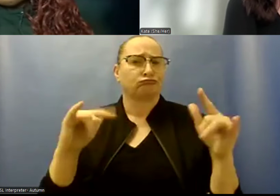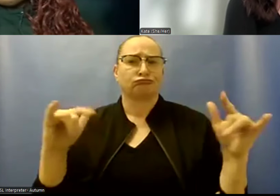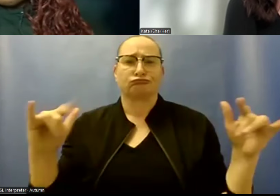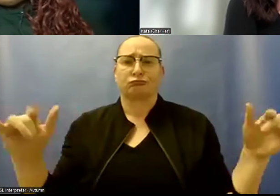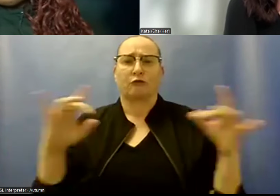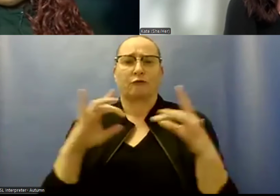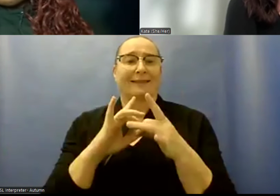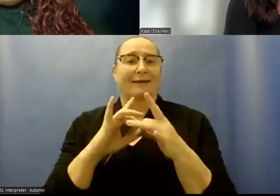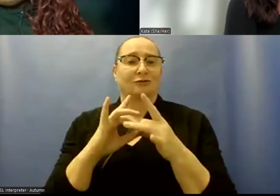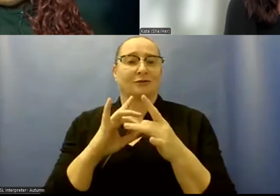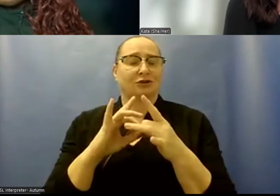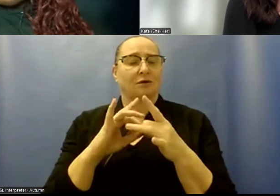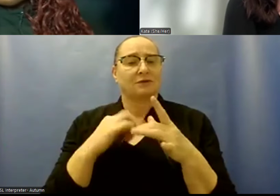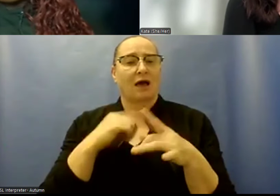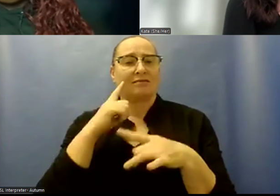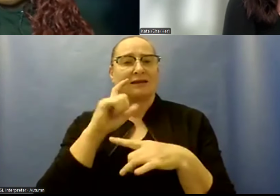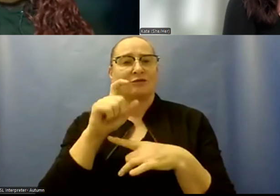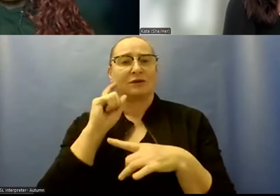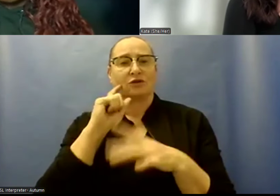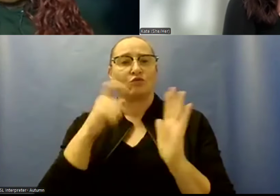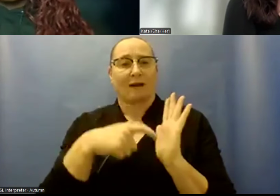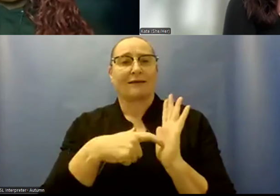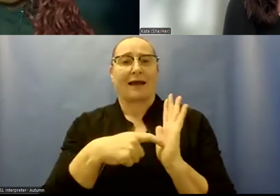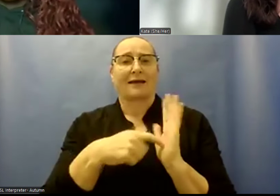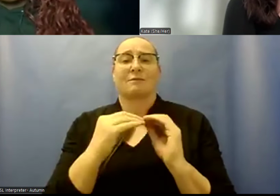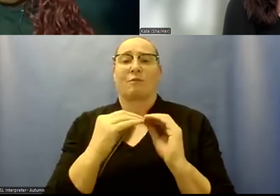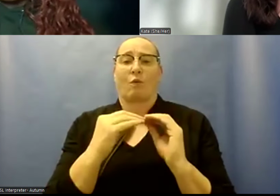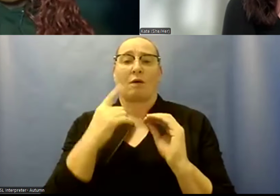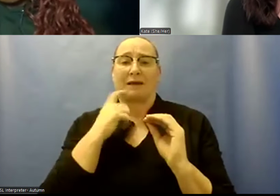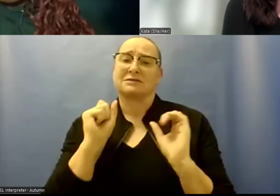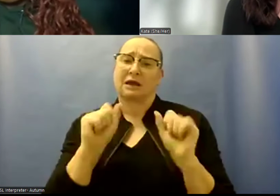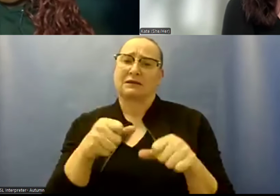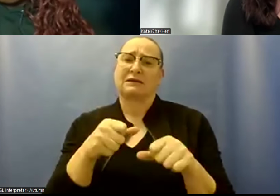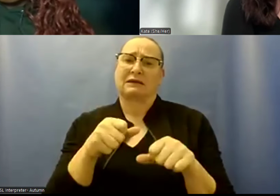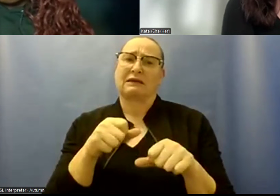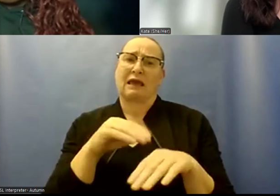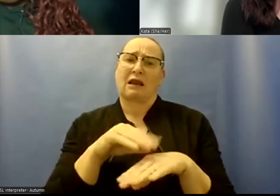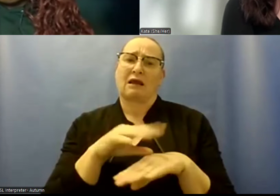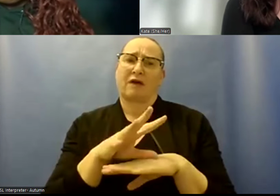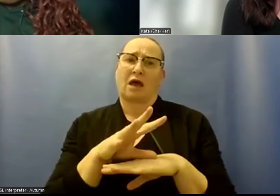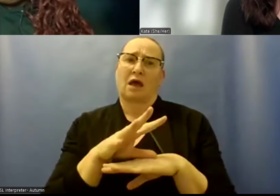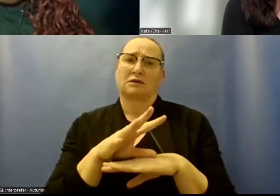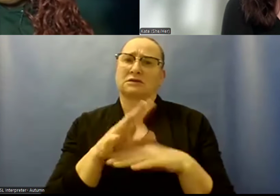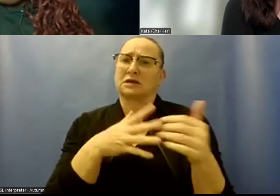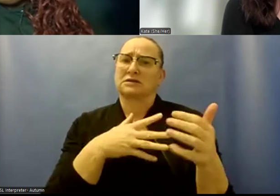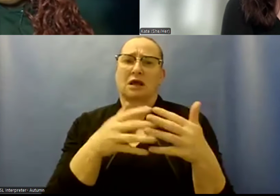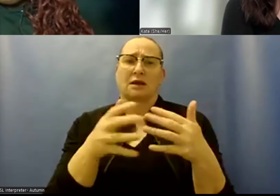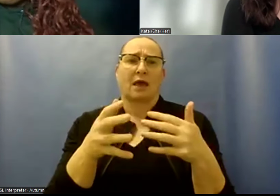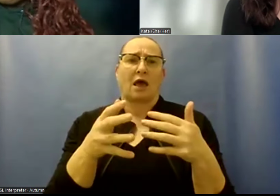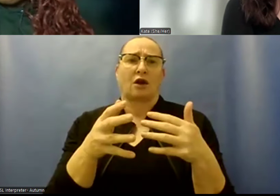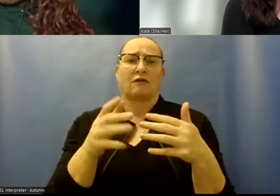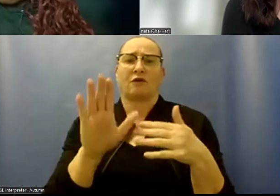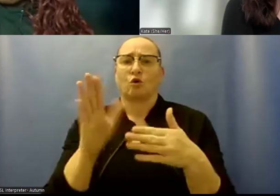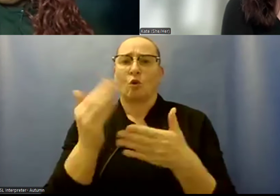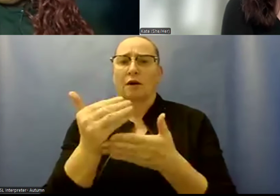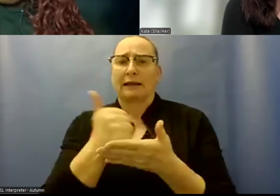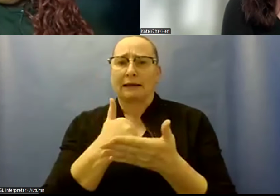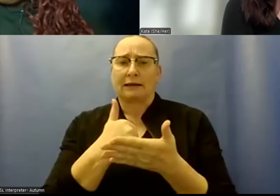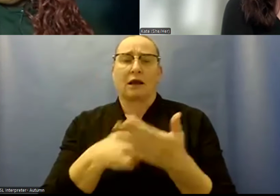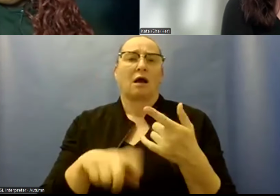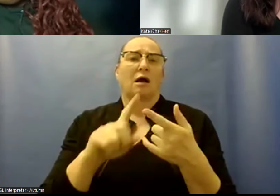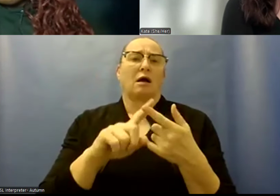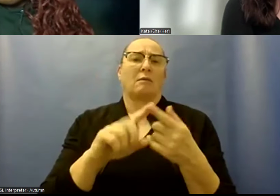I think we need to recognize that more because it can affect anyone, regardless of your income or, this or